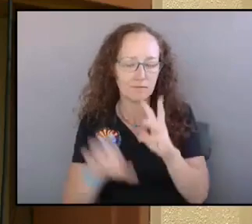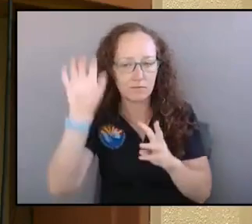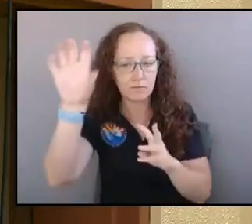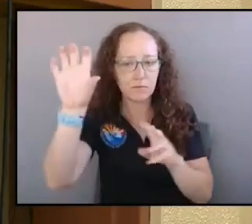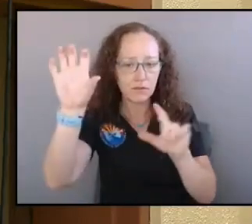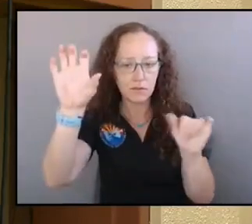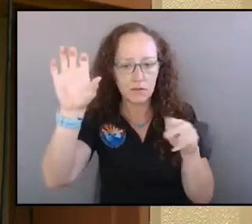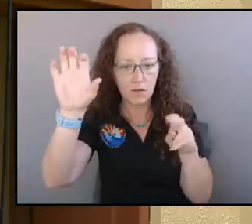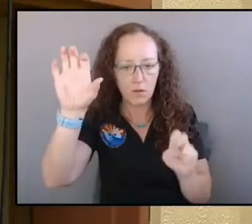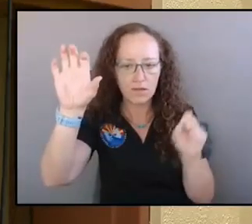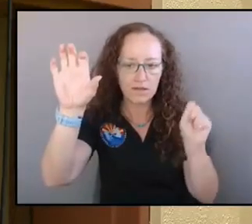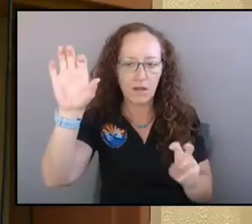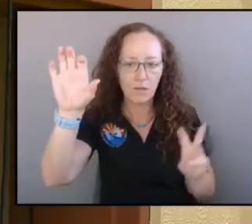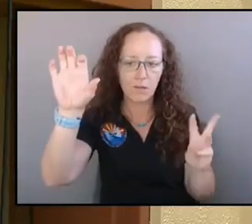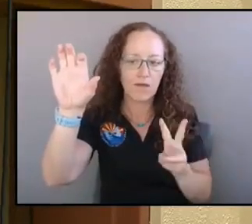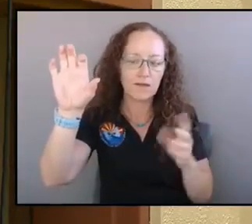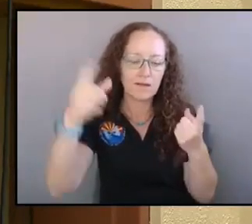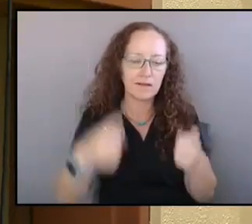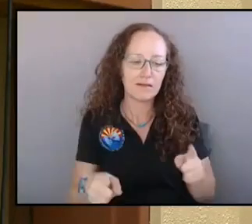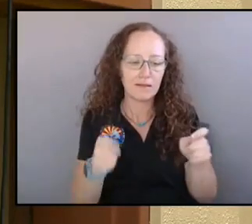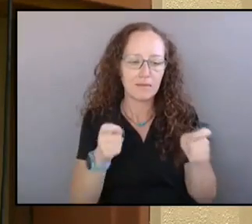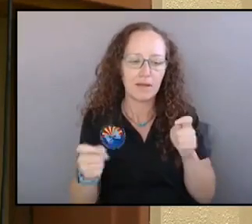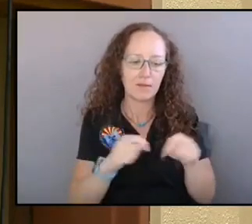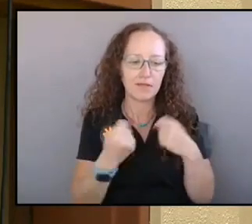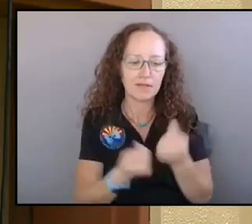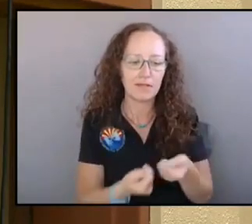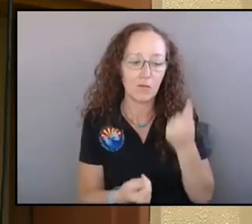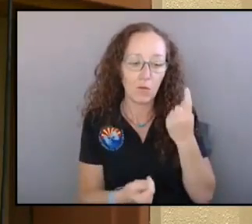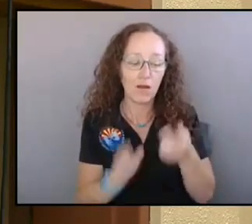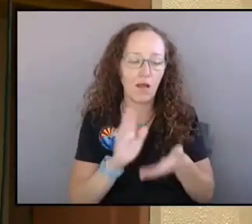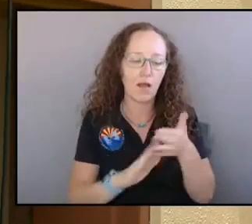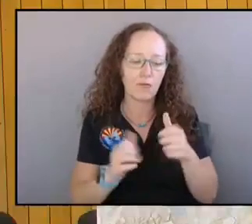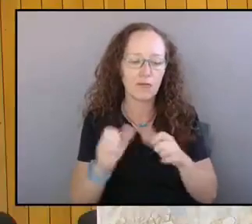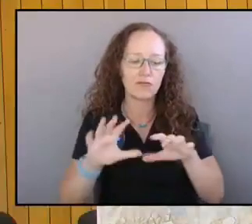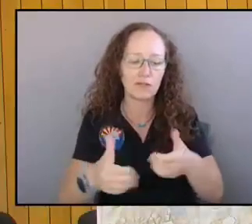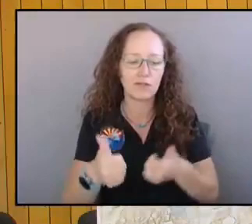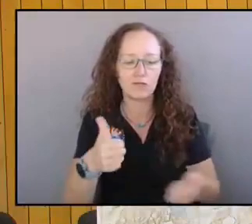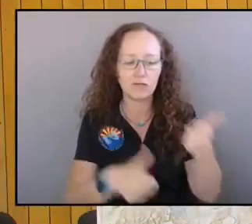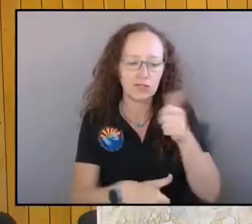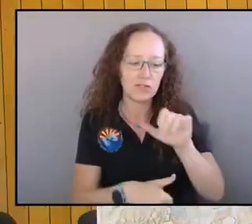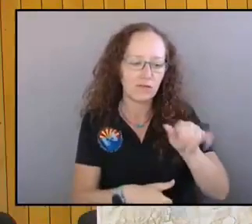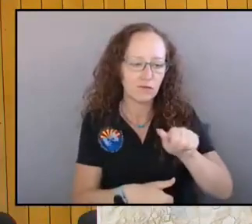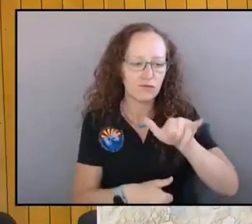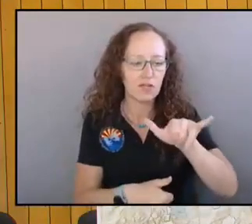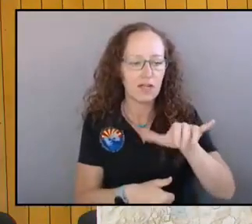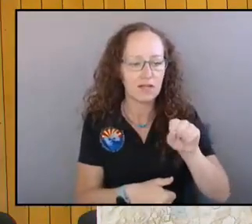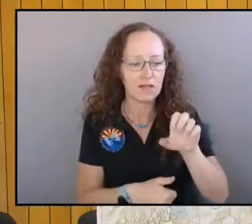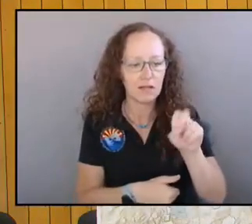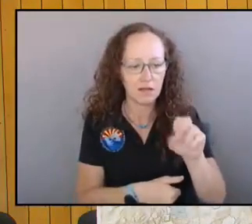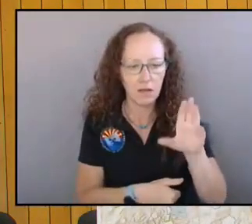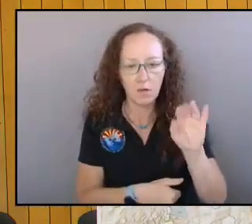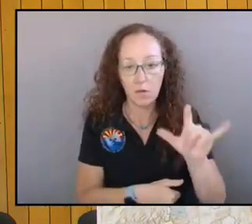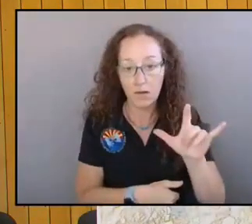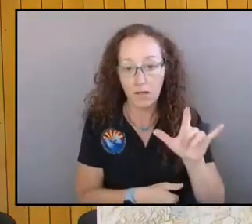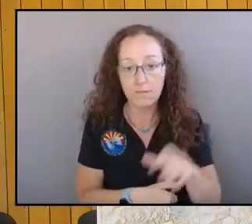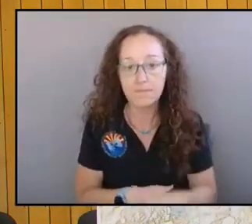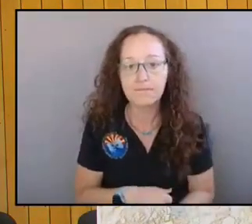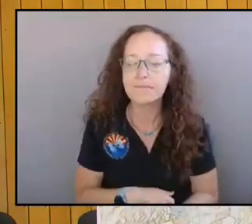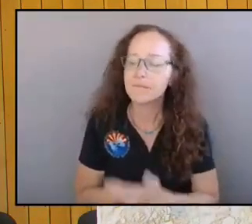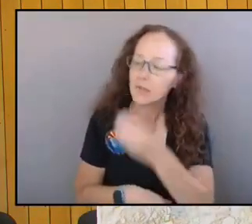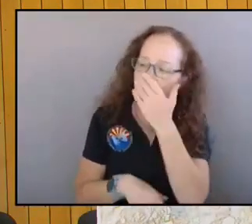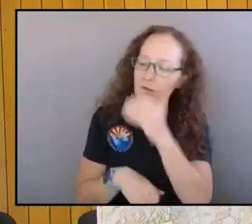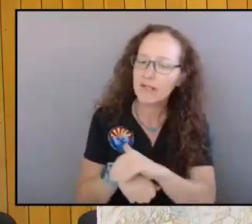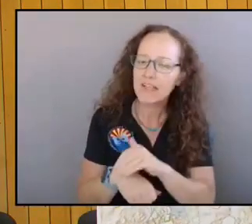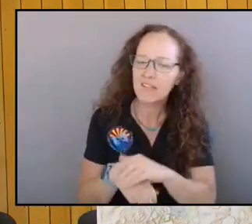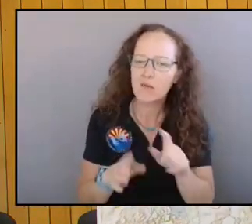Incident Management Team 1 Operations Section Chief Jason Coyle. Hi, good evening. Let's see. Let's start over on this